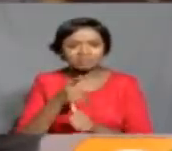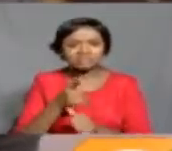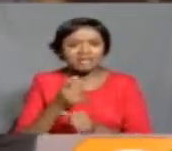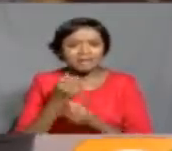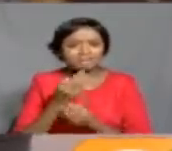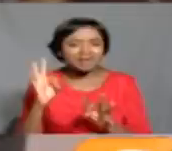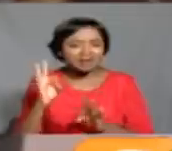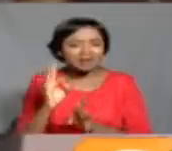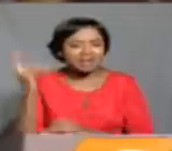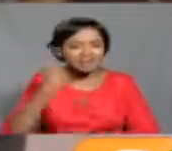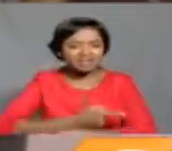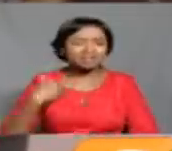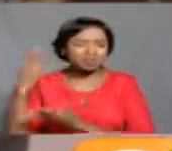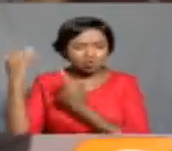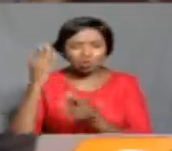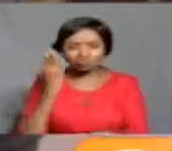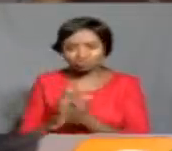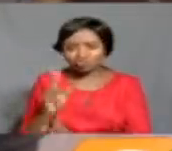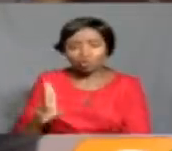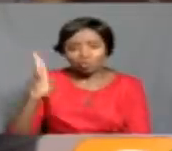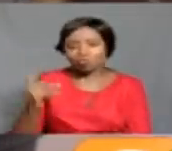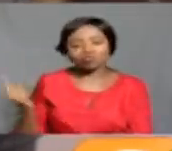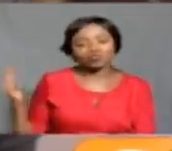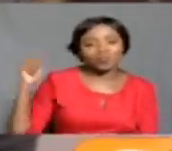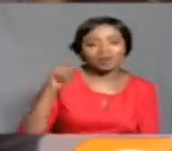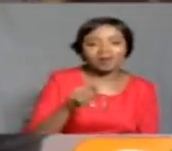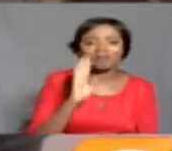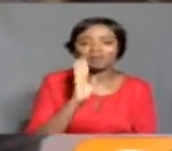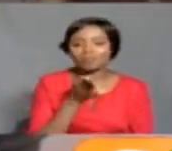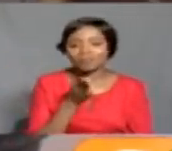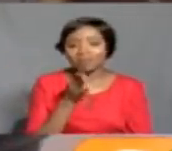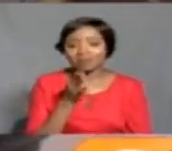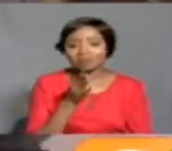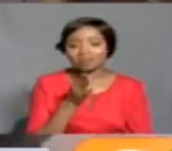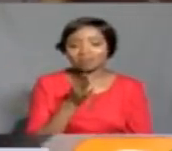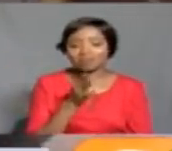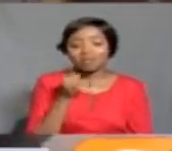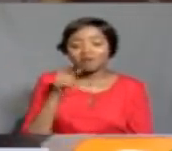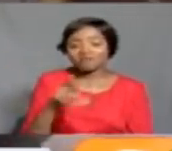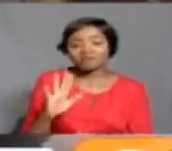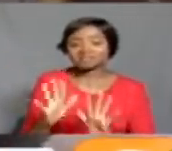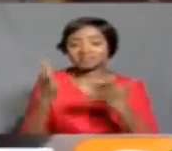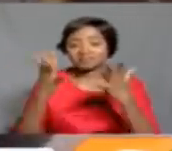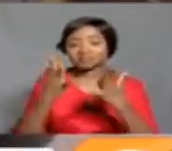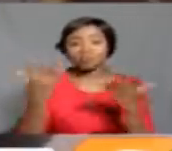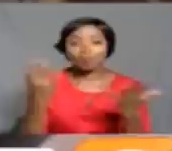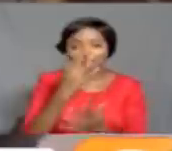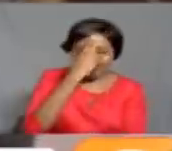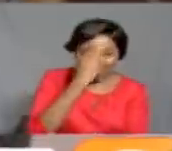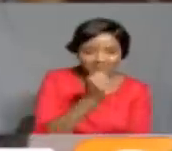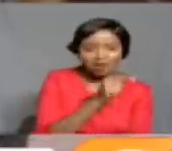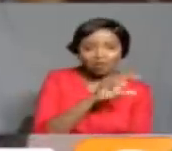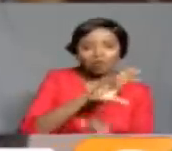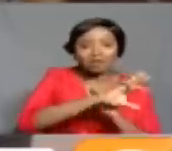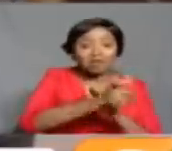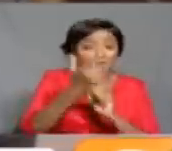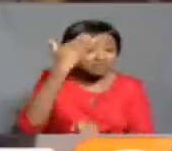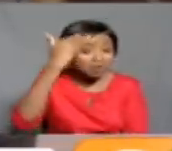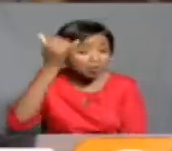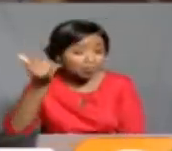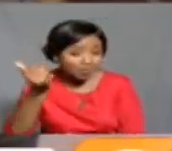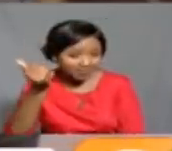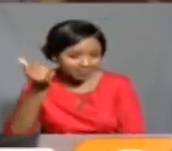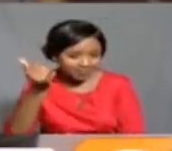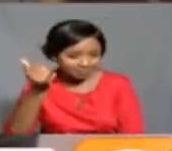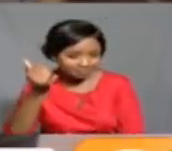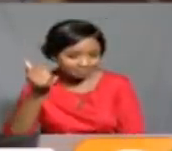that President Uhuru Kenyatta will attend the Madaraka Day celebrations in Narok County, because